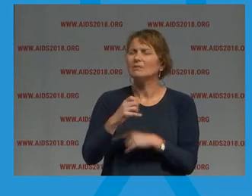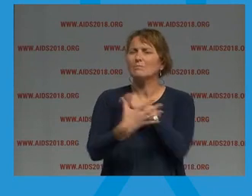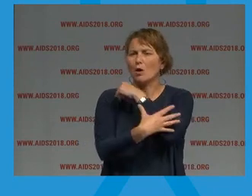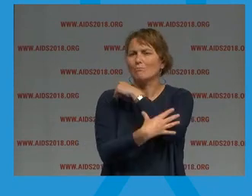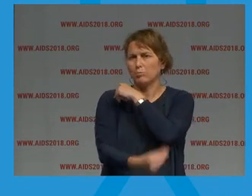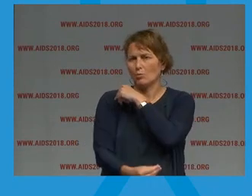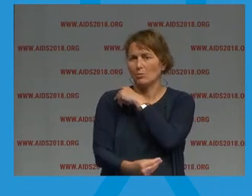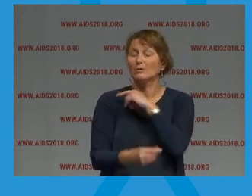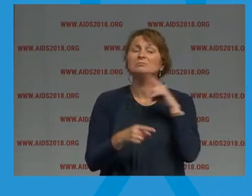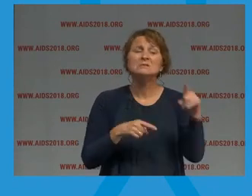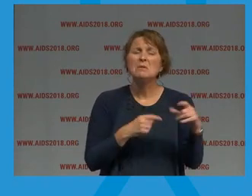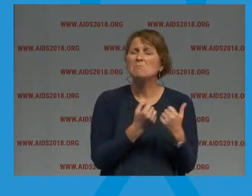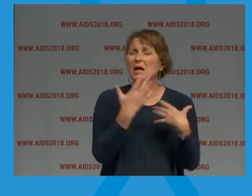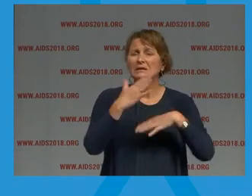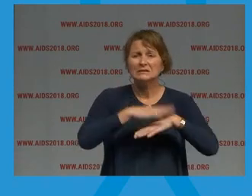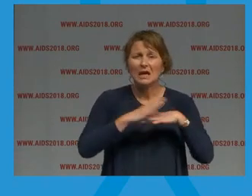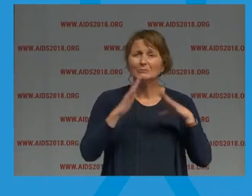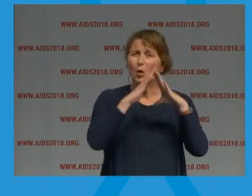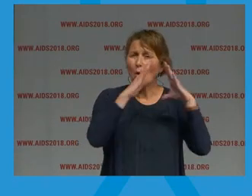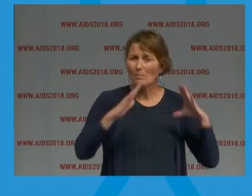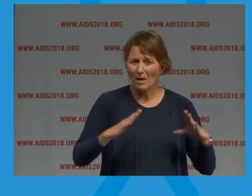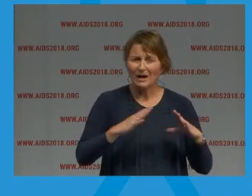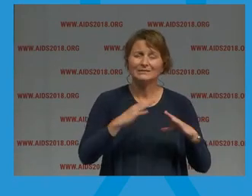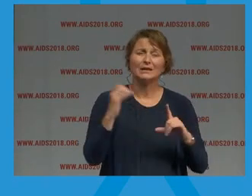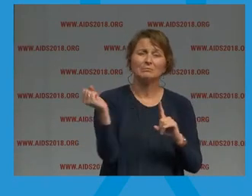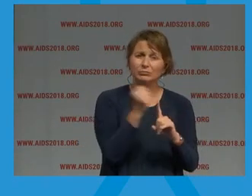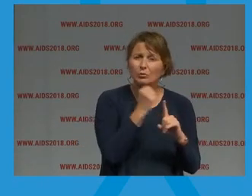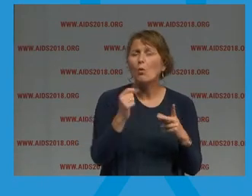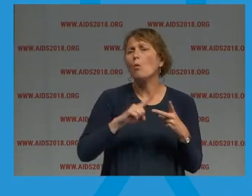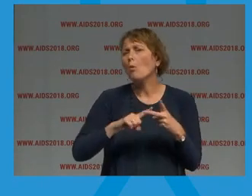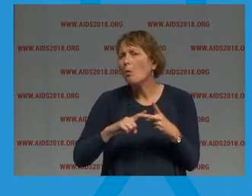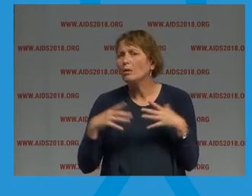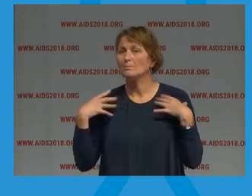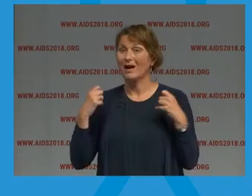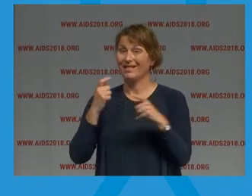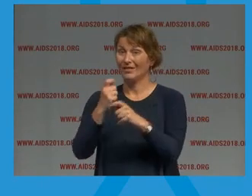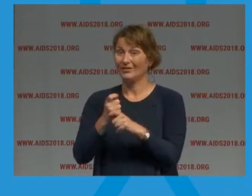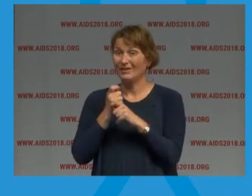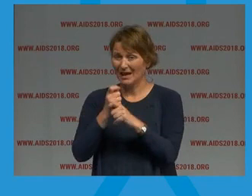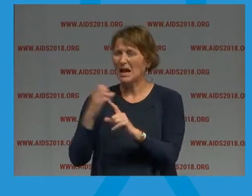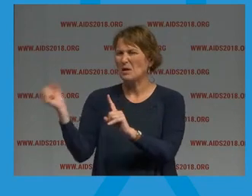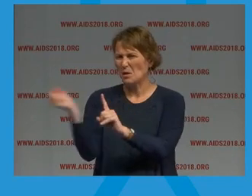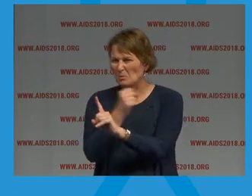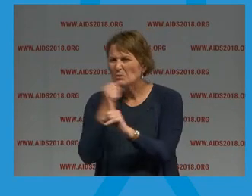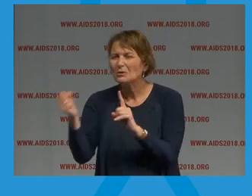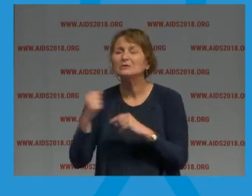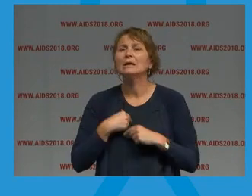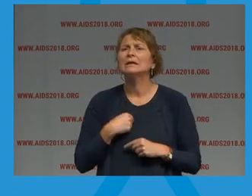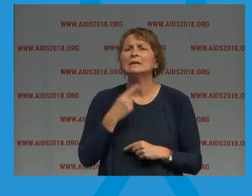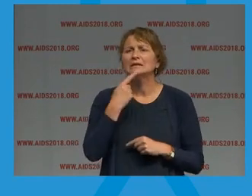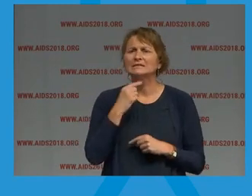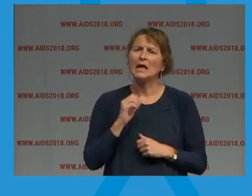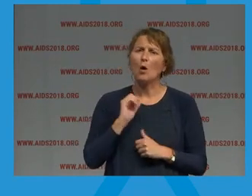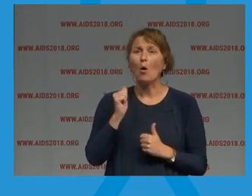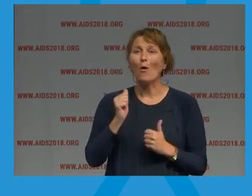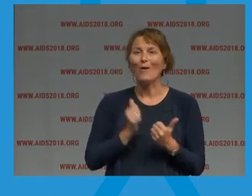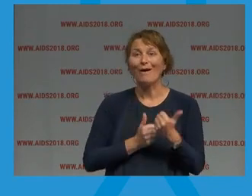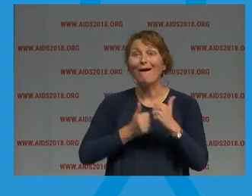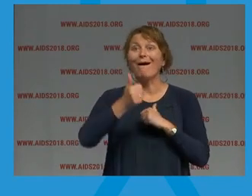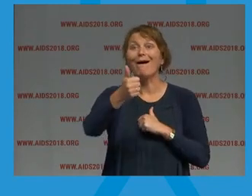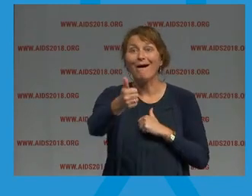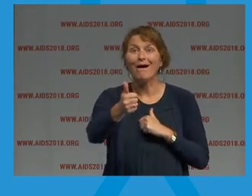domestically abused. Some people have faced abuse in healthcare settings. It is not good enough that we call ourselves a leading country in this fight